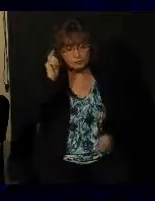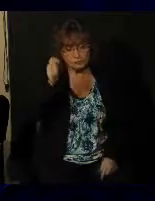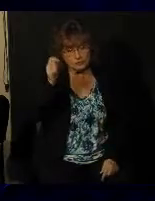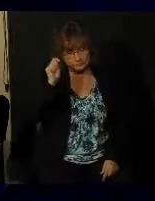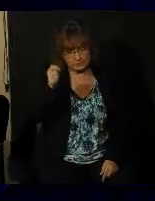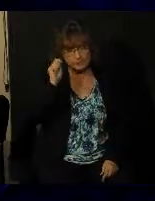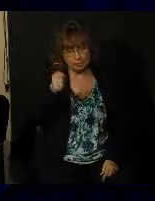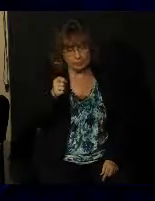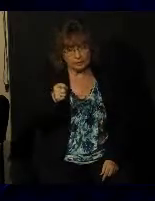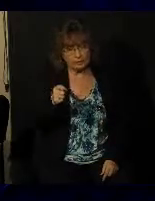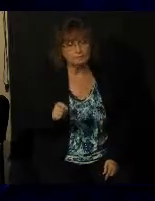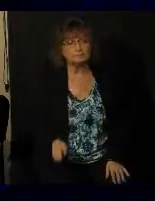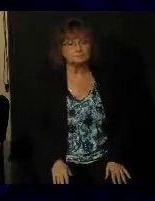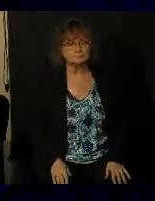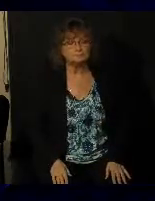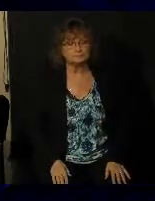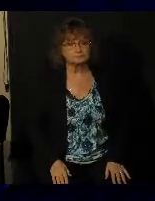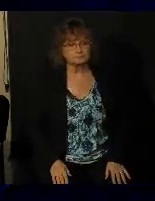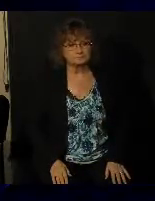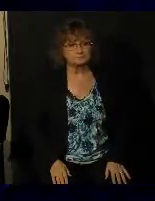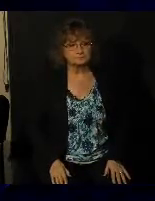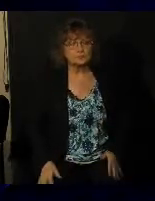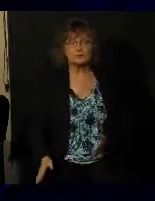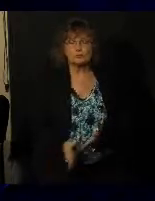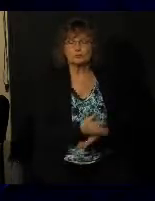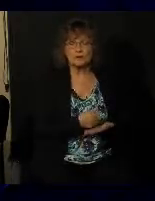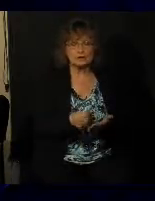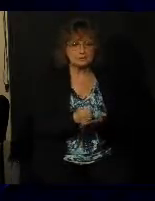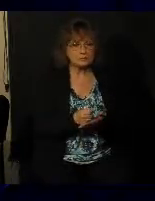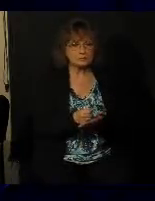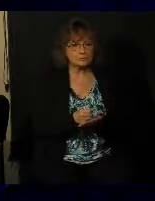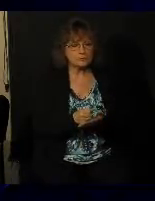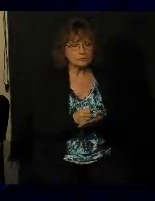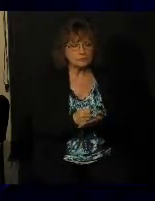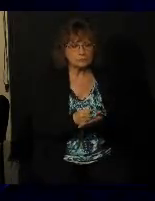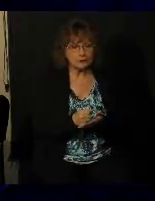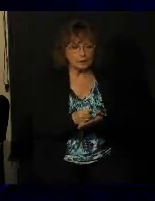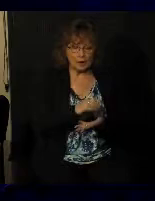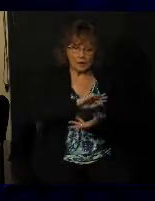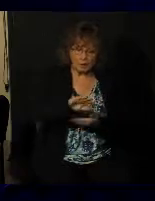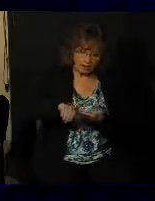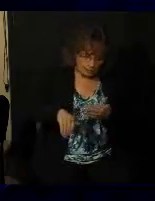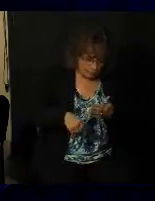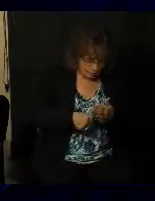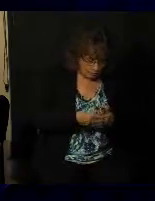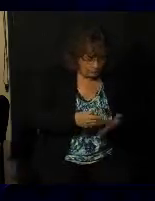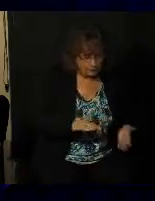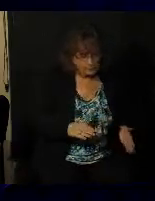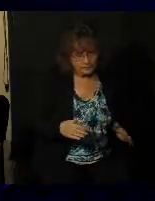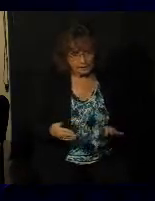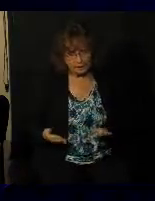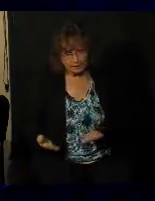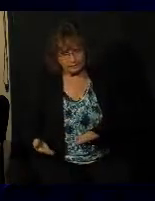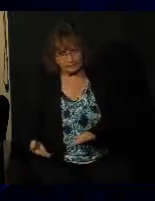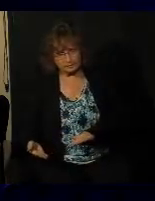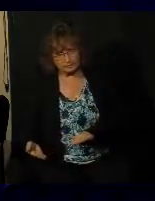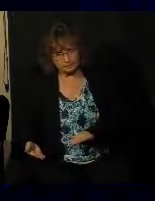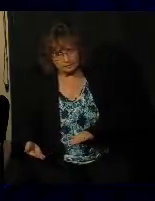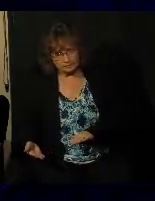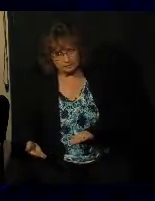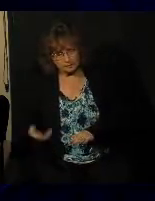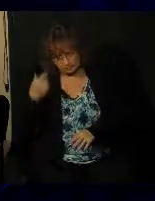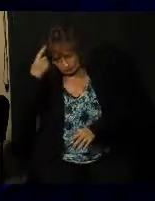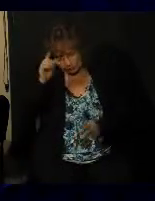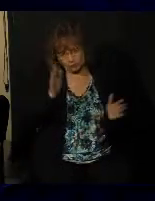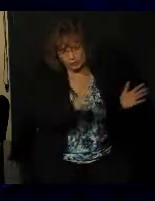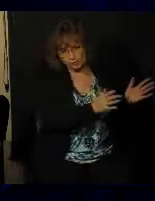more. Rescuing the perishing, care for the dying. If you're not exactly sure, because some of you, Salem